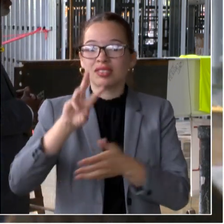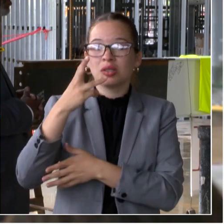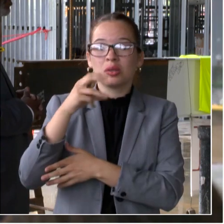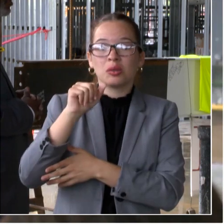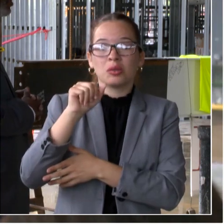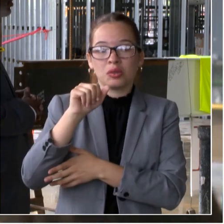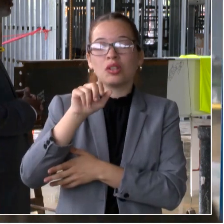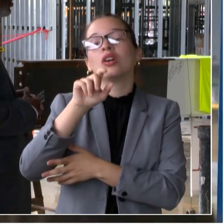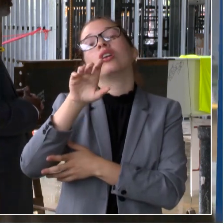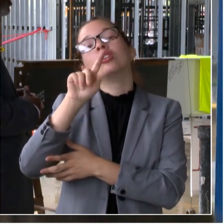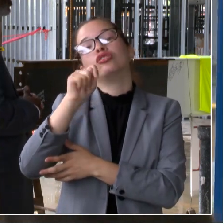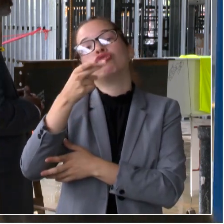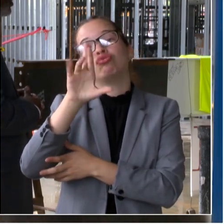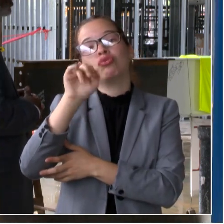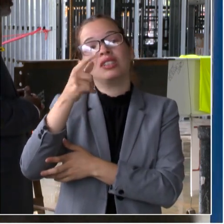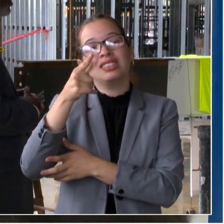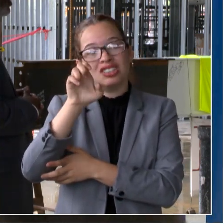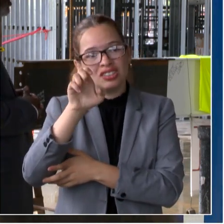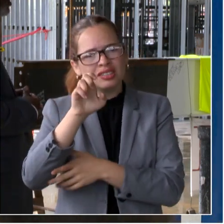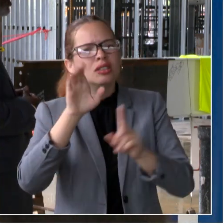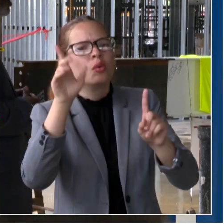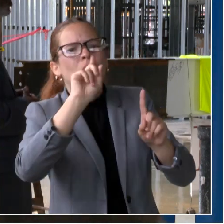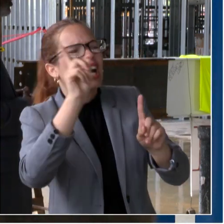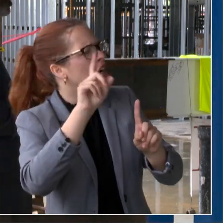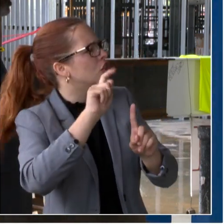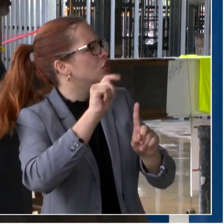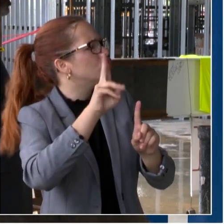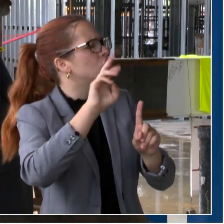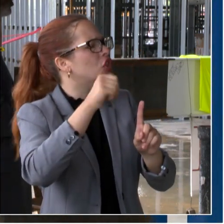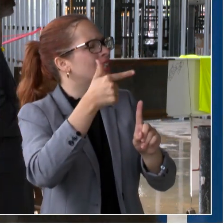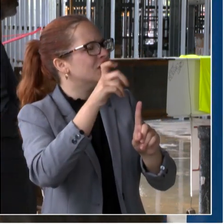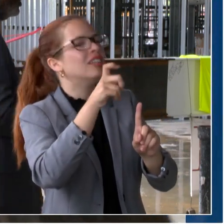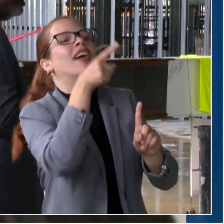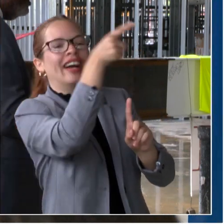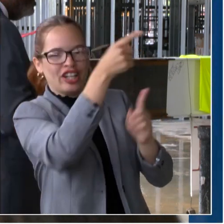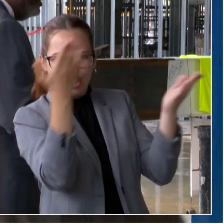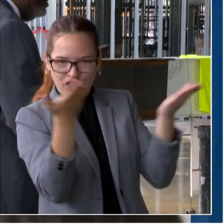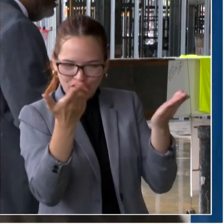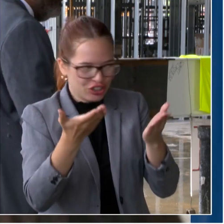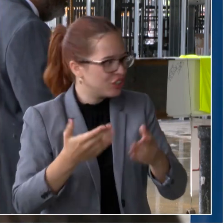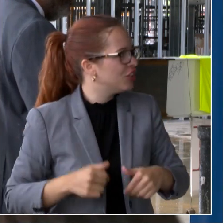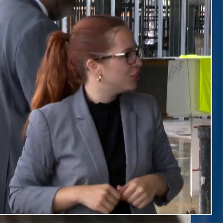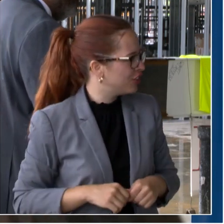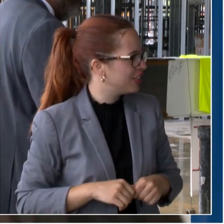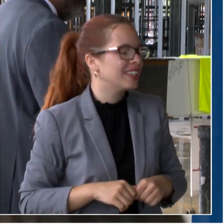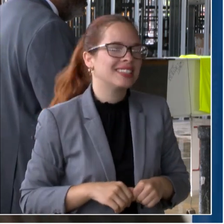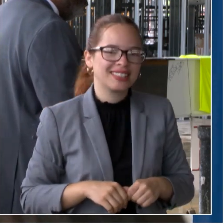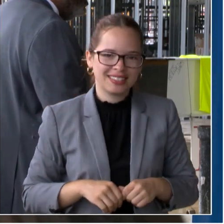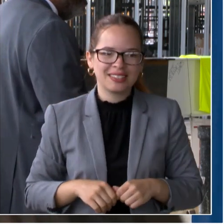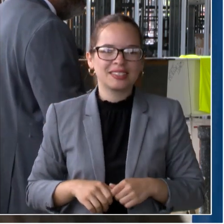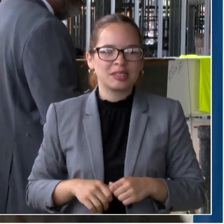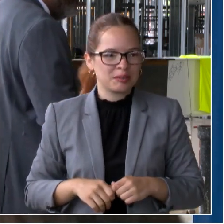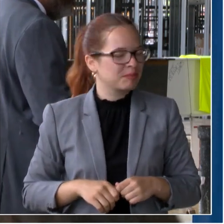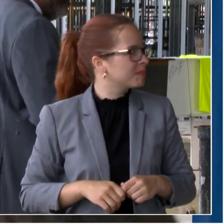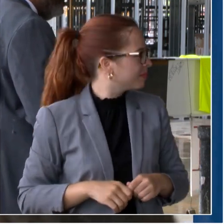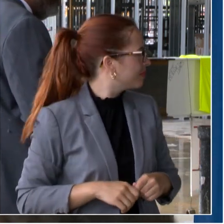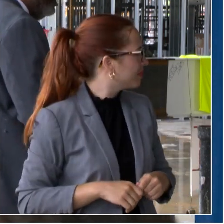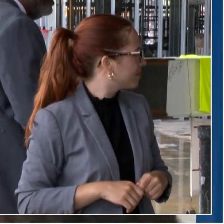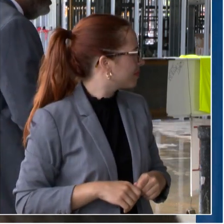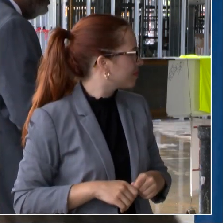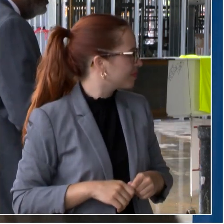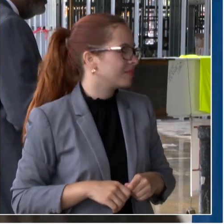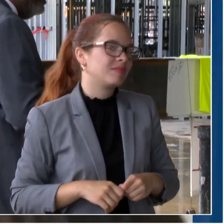hospital, getting ready to launch the hospital. I also want to, I have to say thanks, Wayne Turnage.